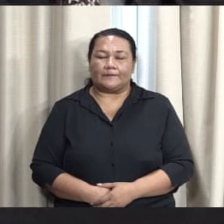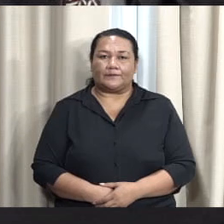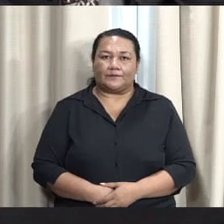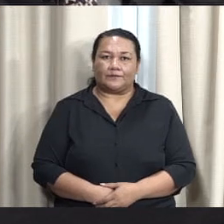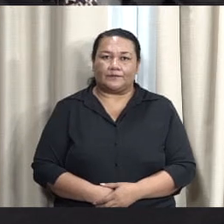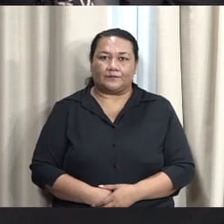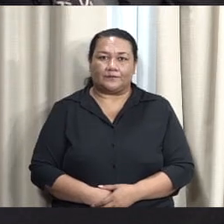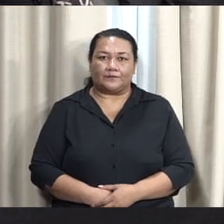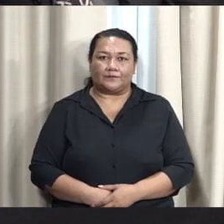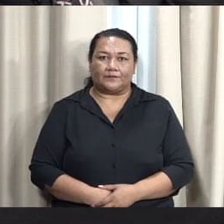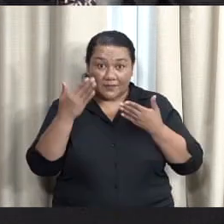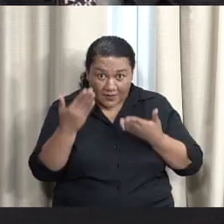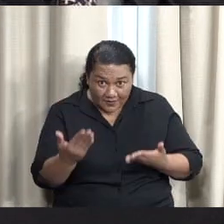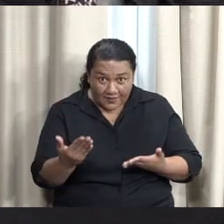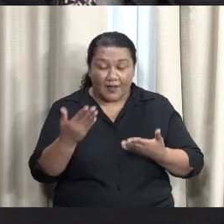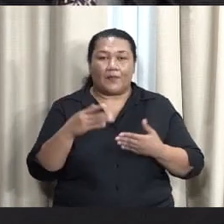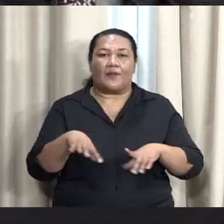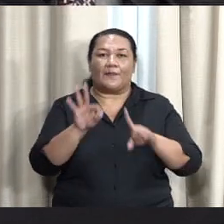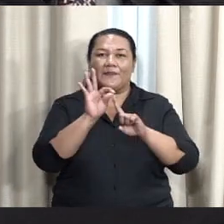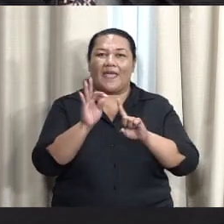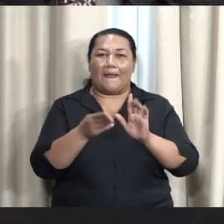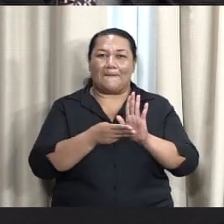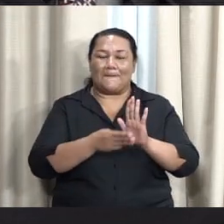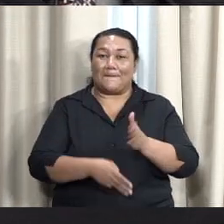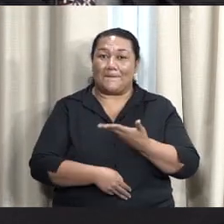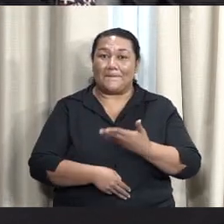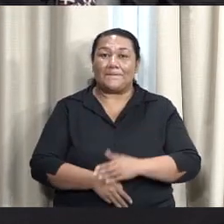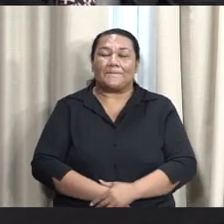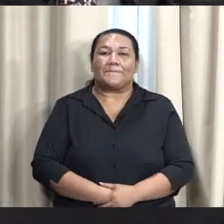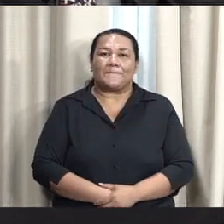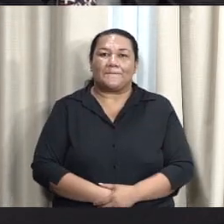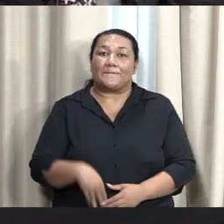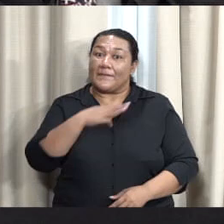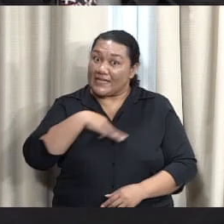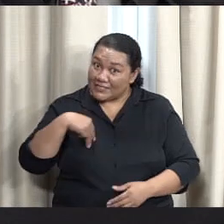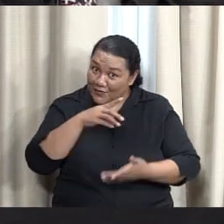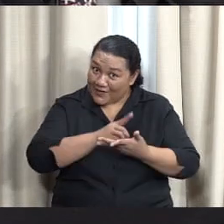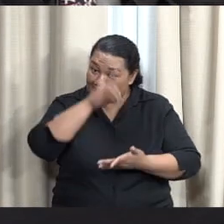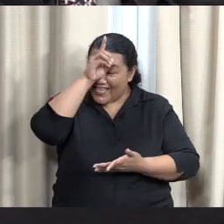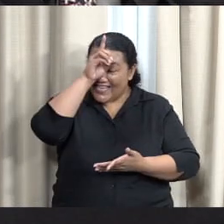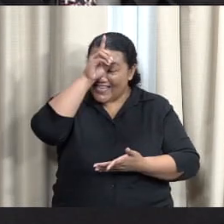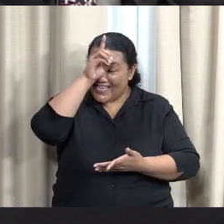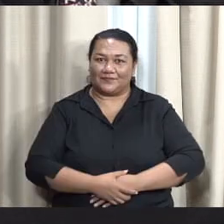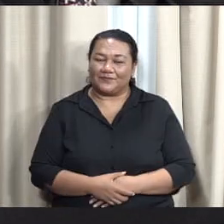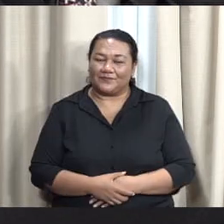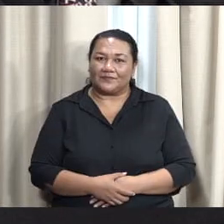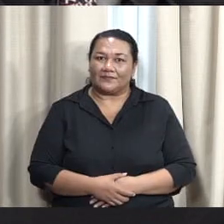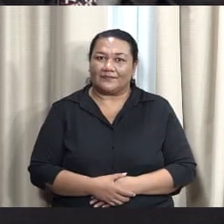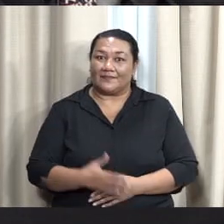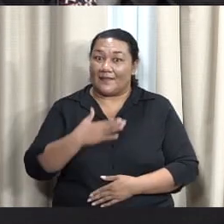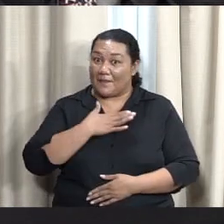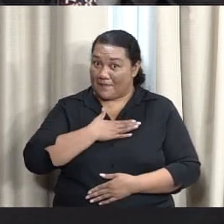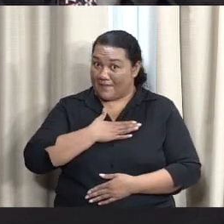The Honorable Prime Minister, the Honorable Minister for Education, and my